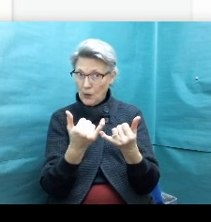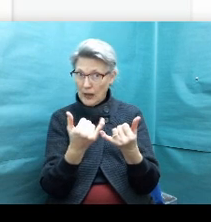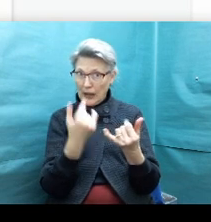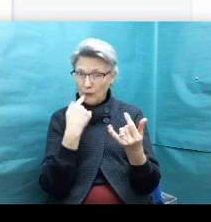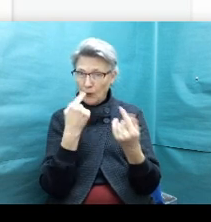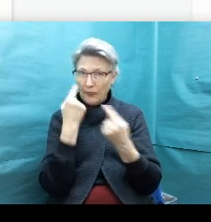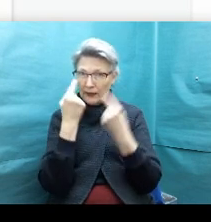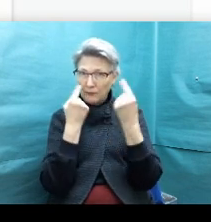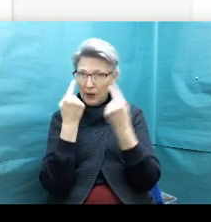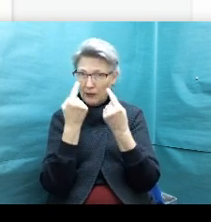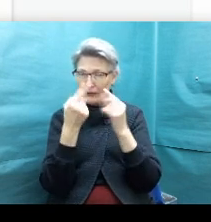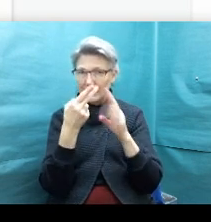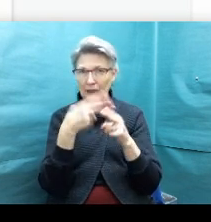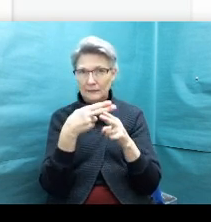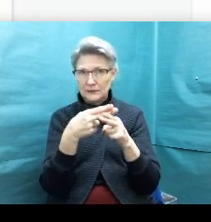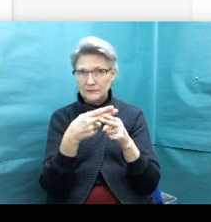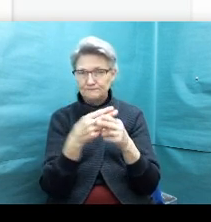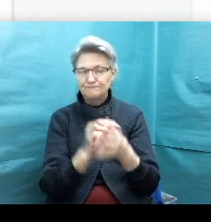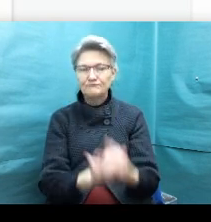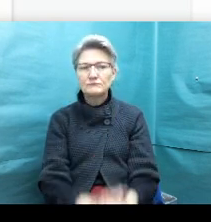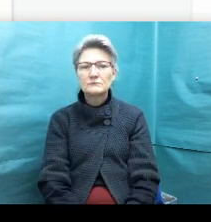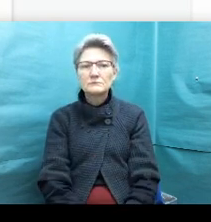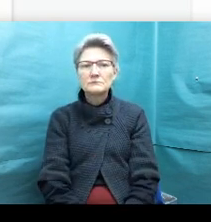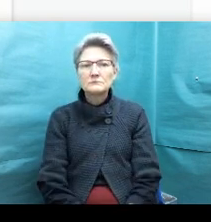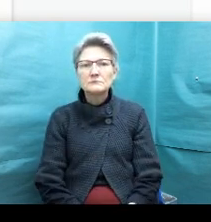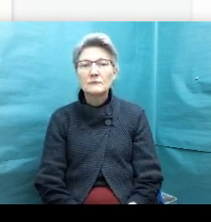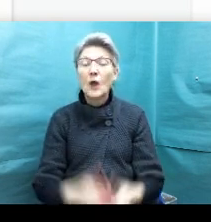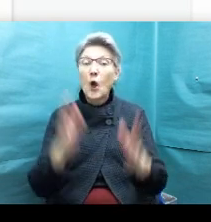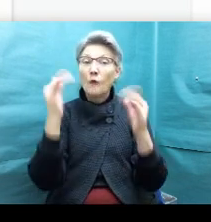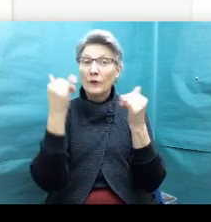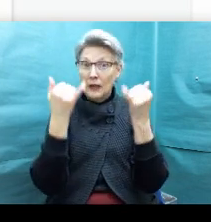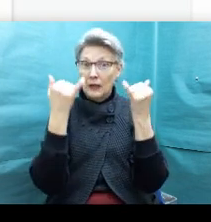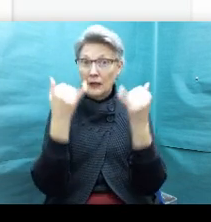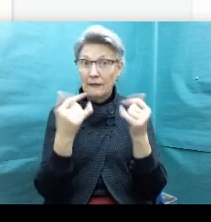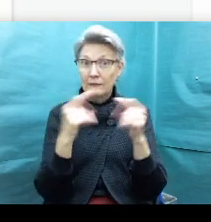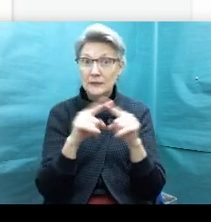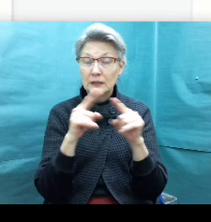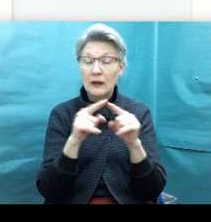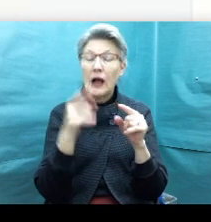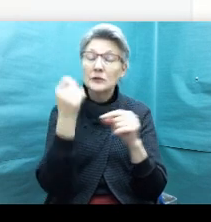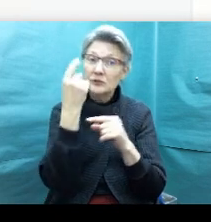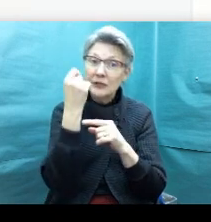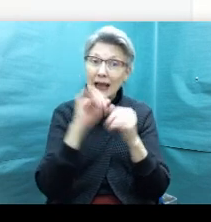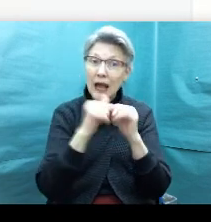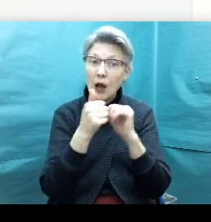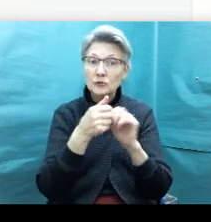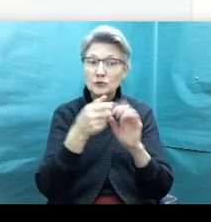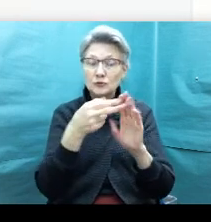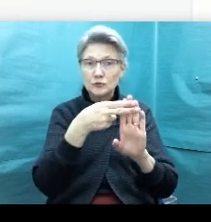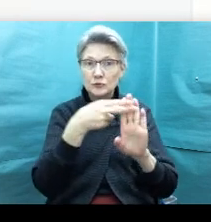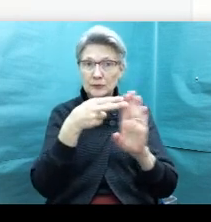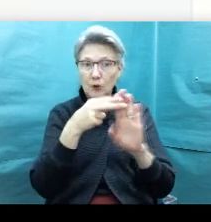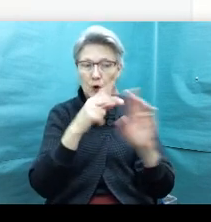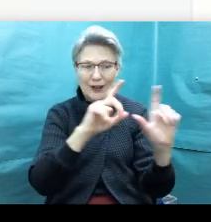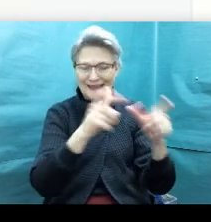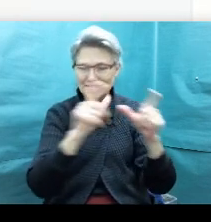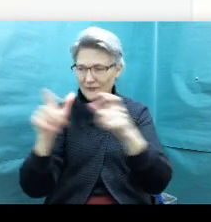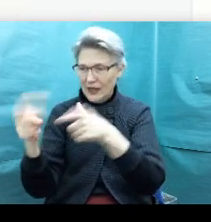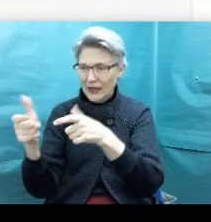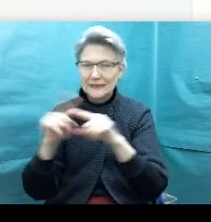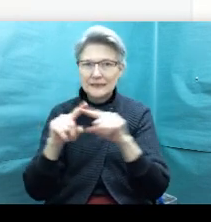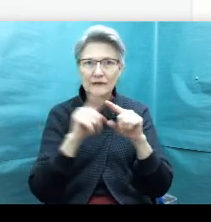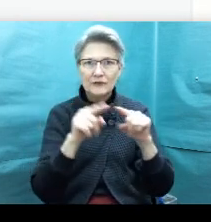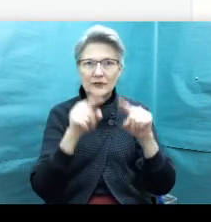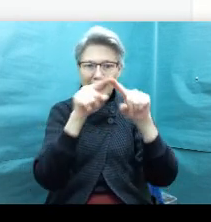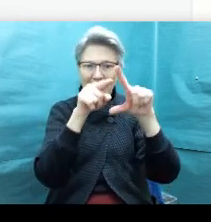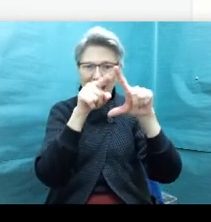Hopefully now you have a good understanding of different ways to classify triangles based on their angles. We are now going to classify